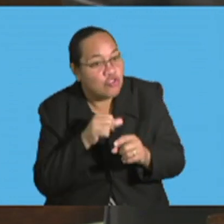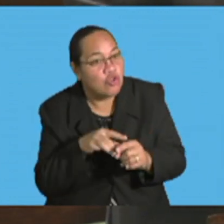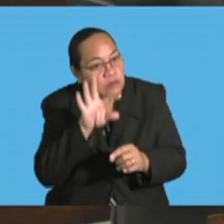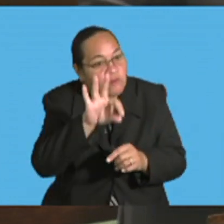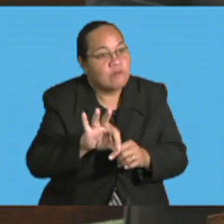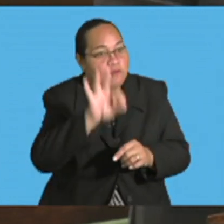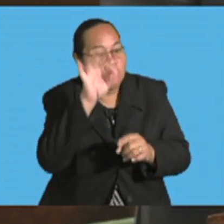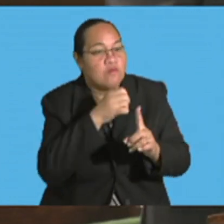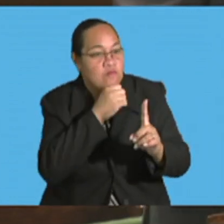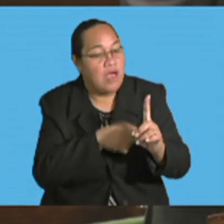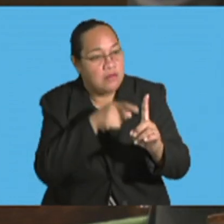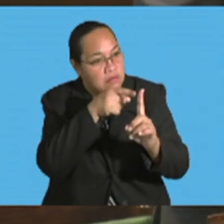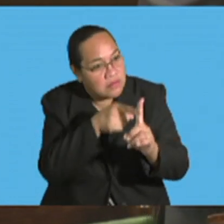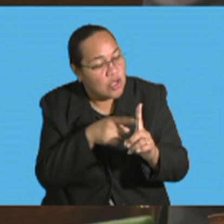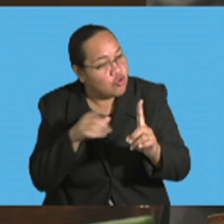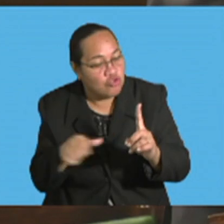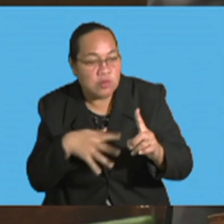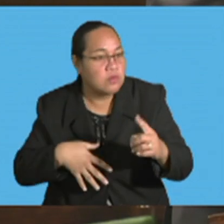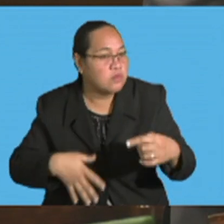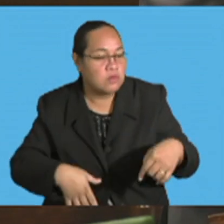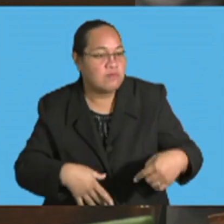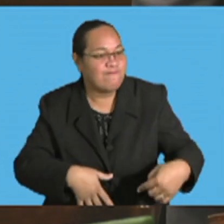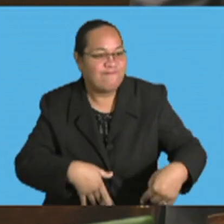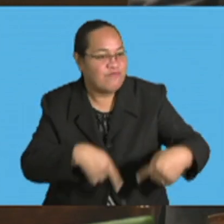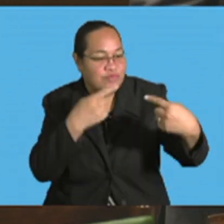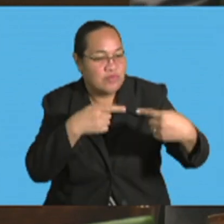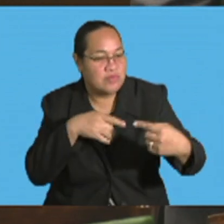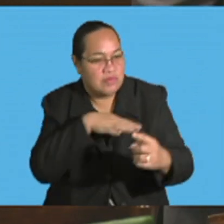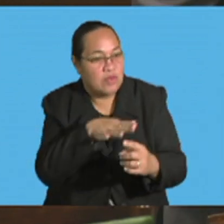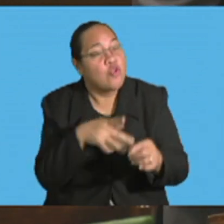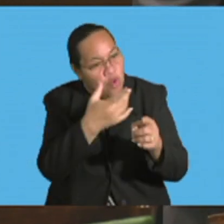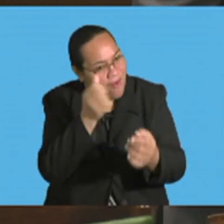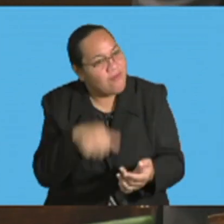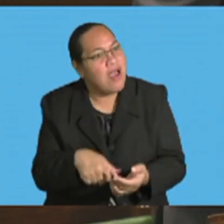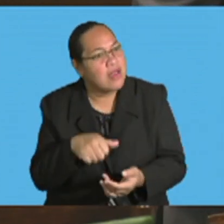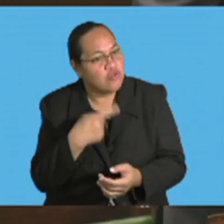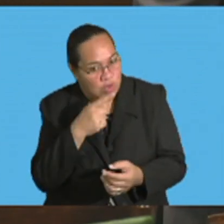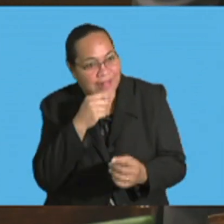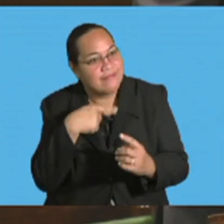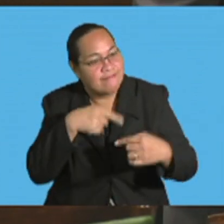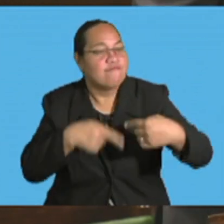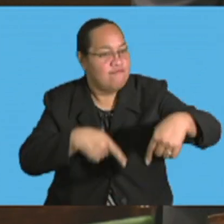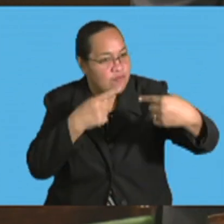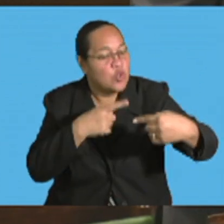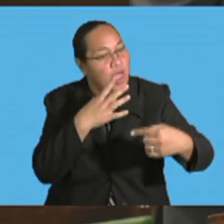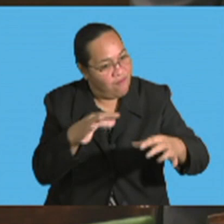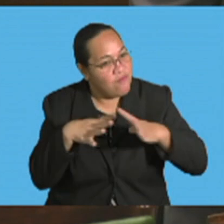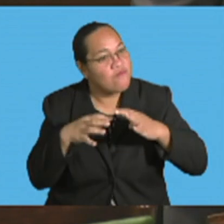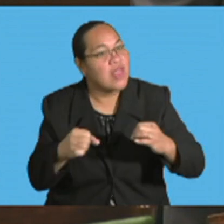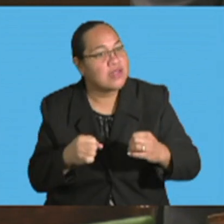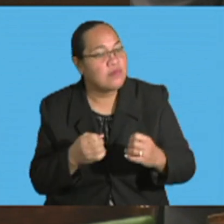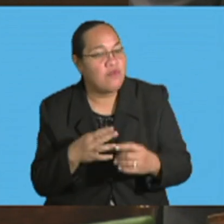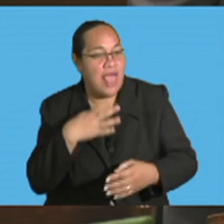you must emphatically condemn his words of hatred. You have a right to speak. You have a freedom of expression.